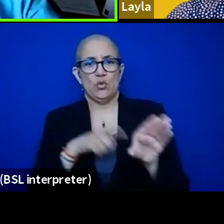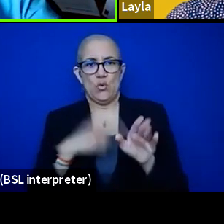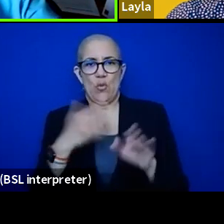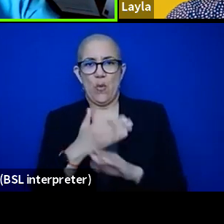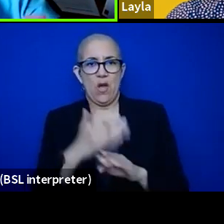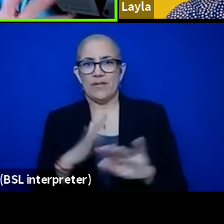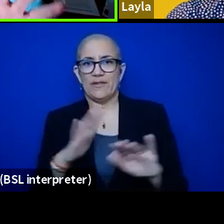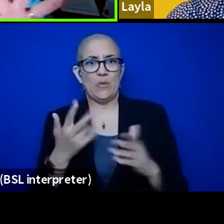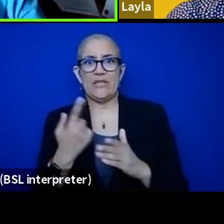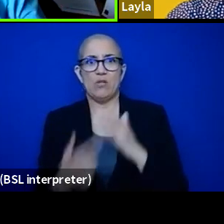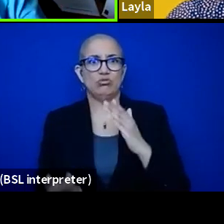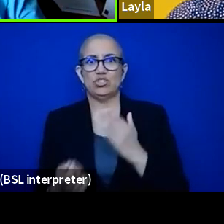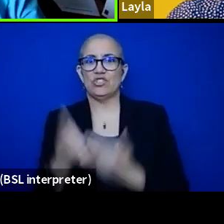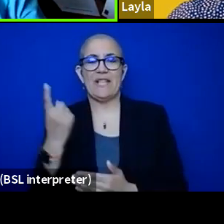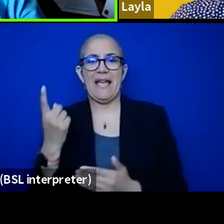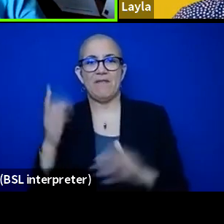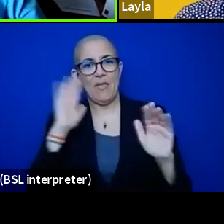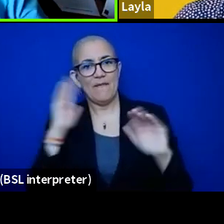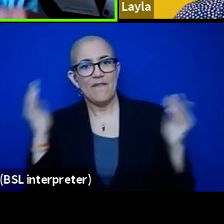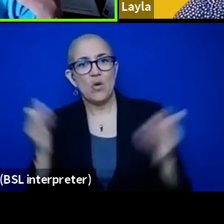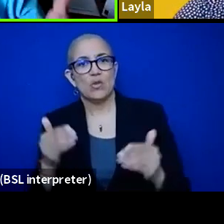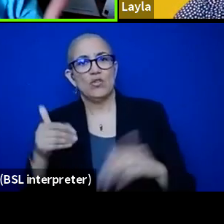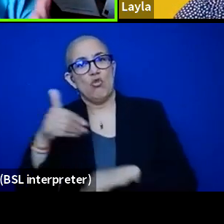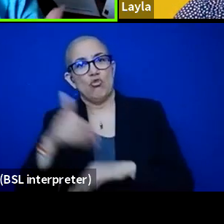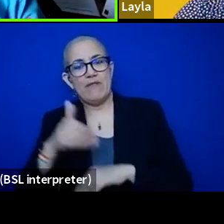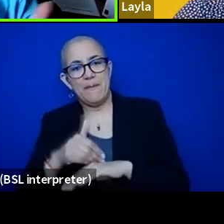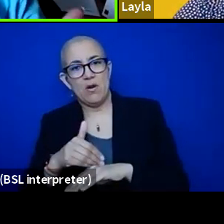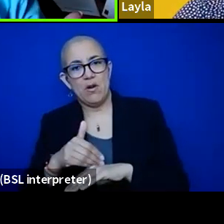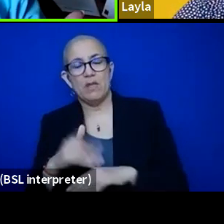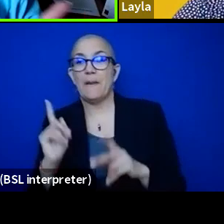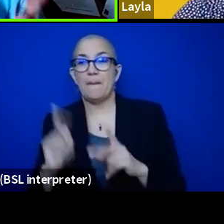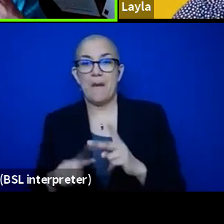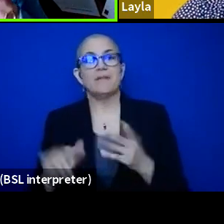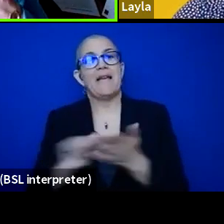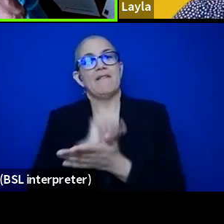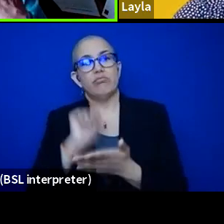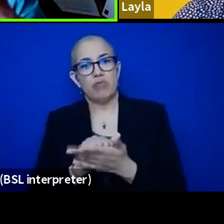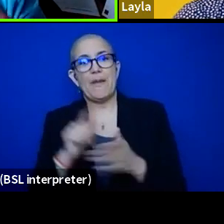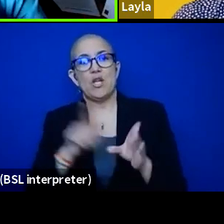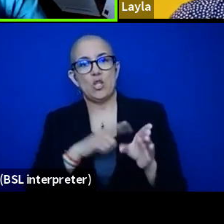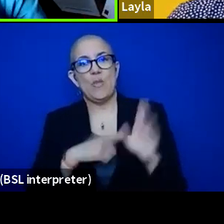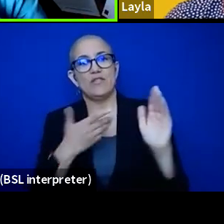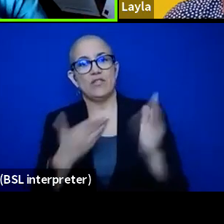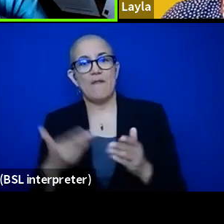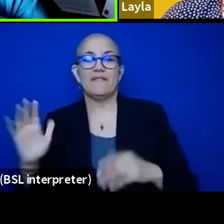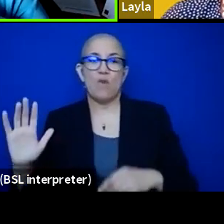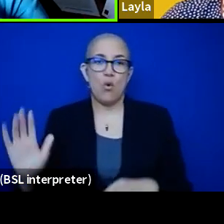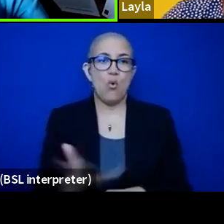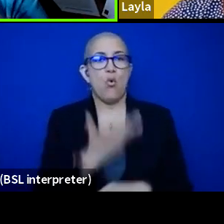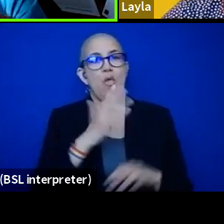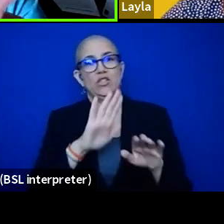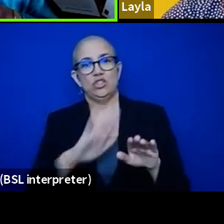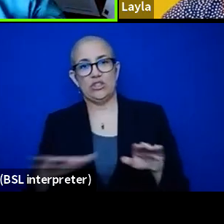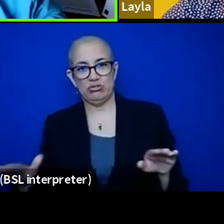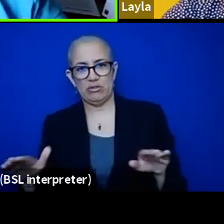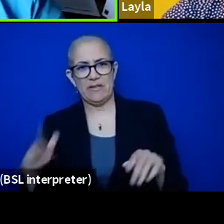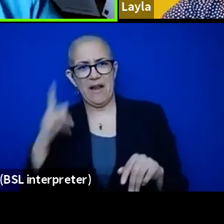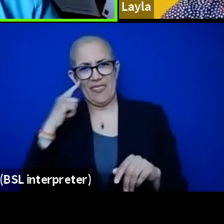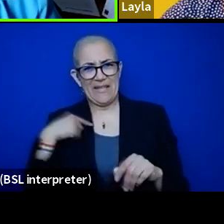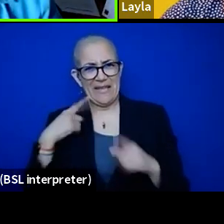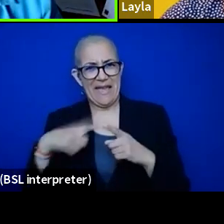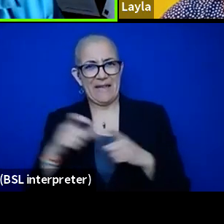just have the focus on the criminal element, we actually have a proper youth service for all children? And I think I come to